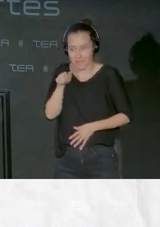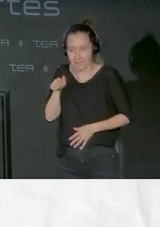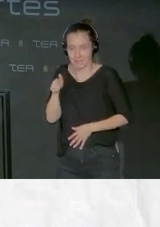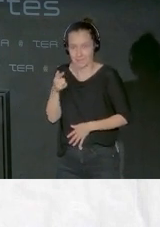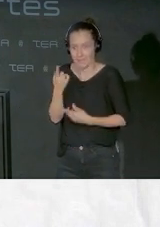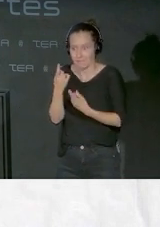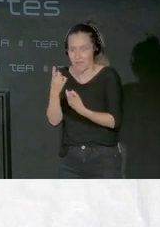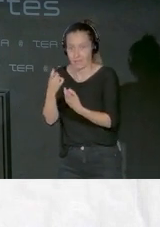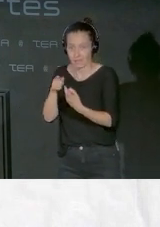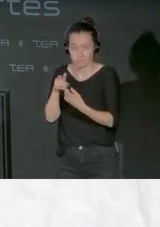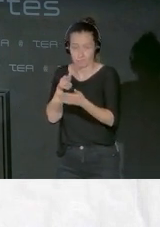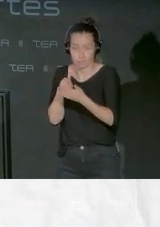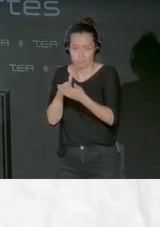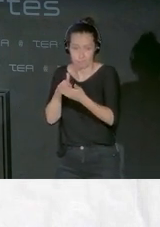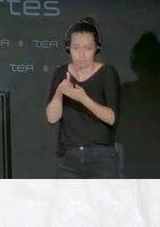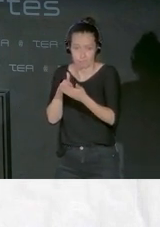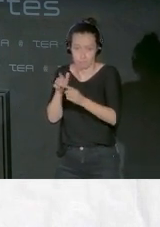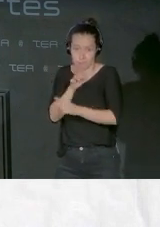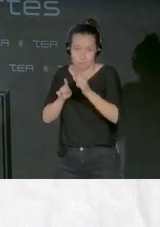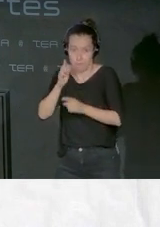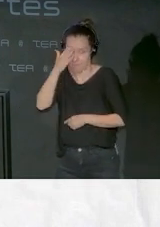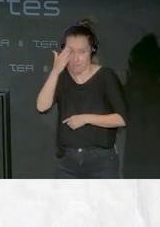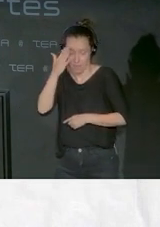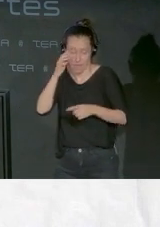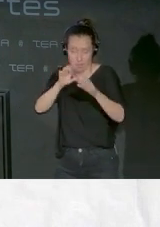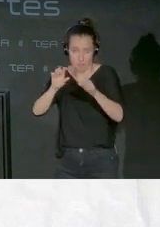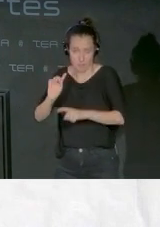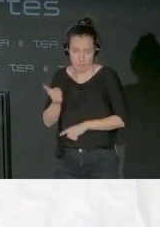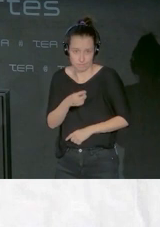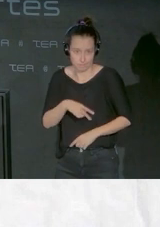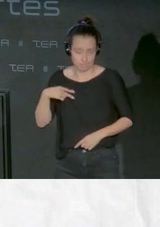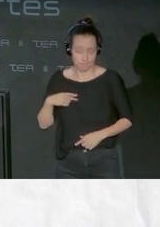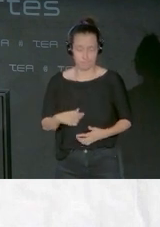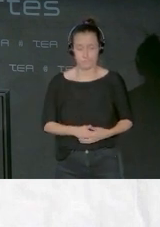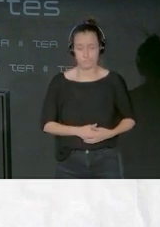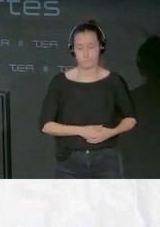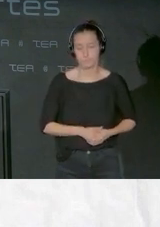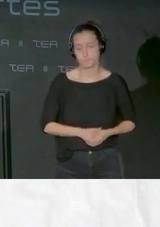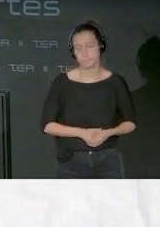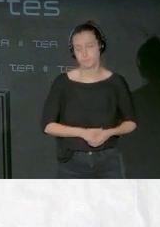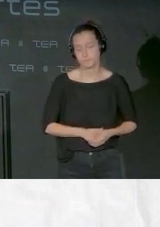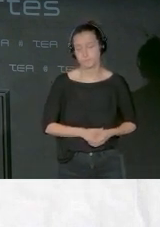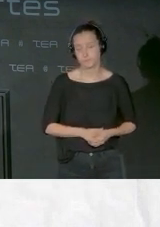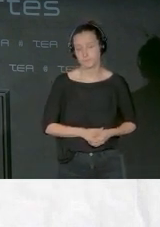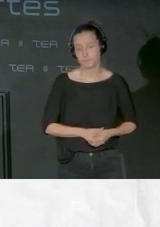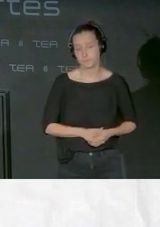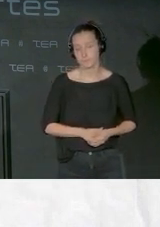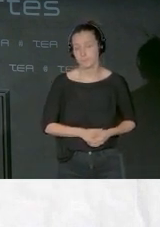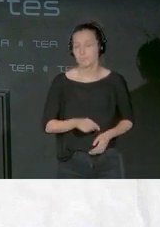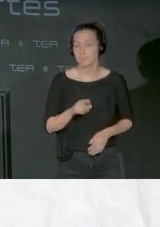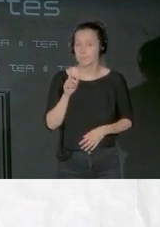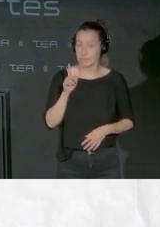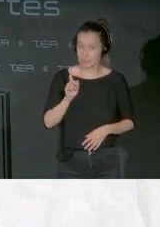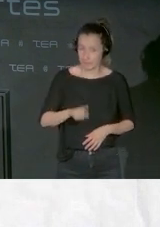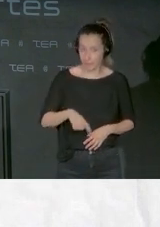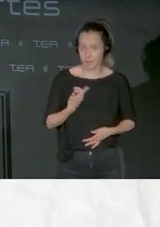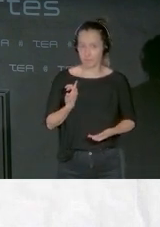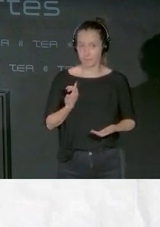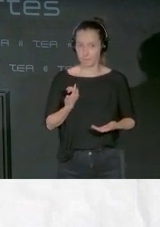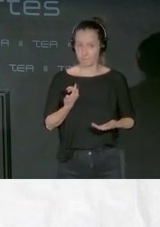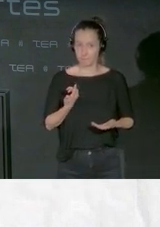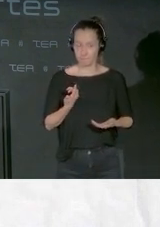Also sort of linked to that, and maybe one of the reasons for that, is that obviously the fast changing needs and the technological development meant that the education provision